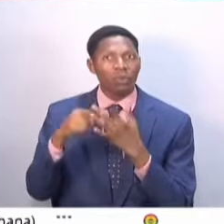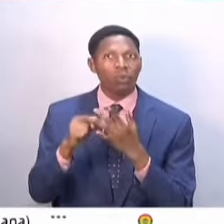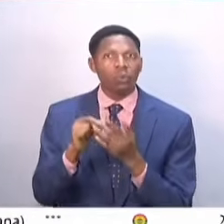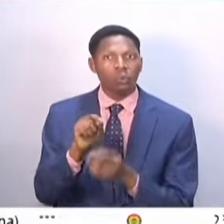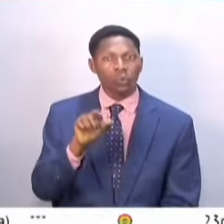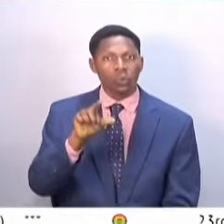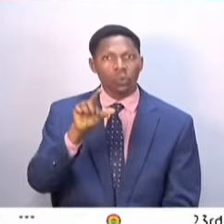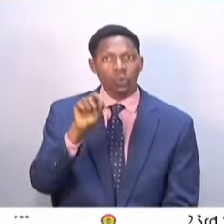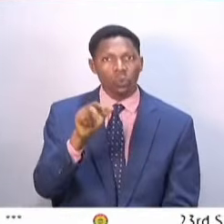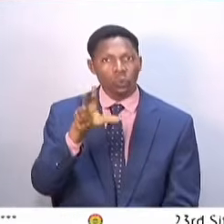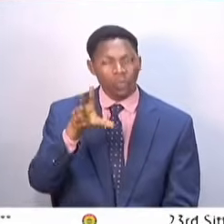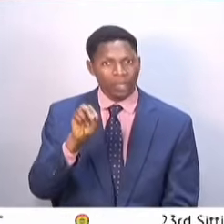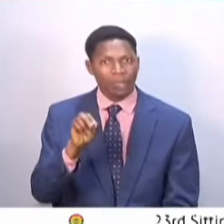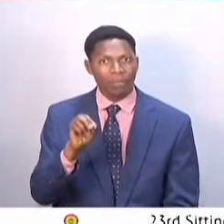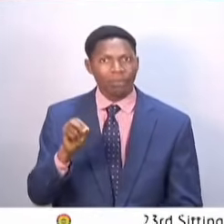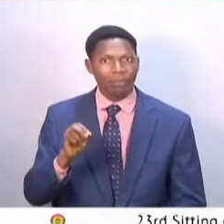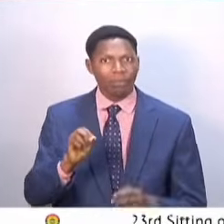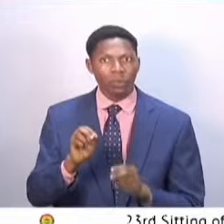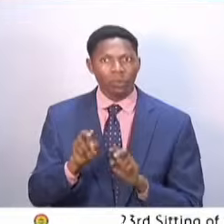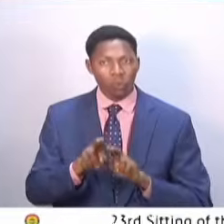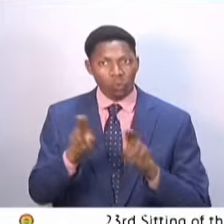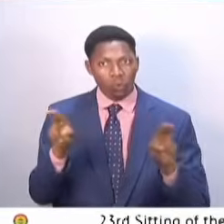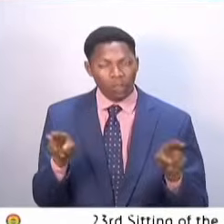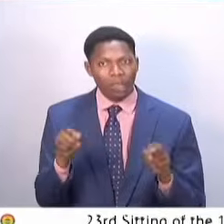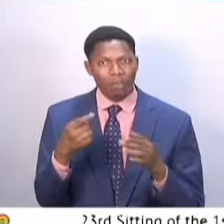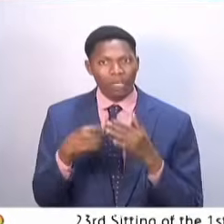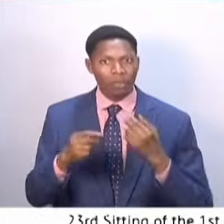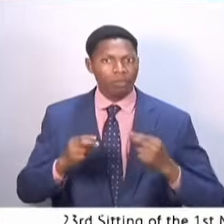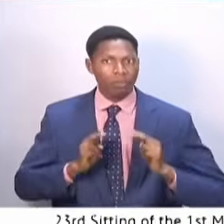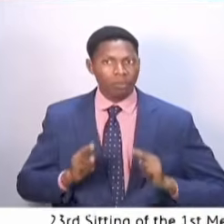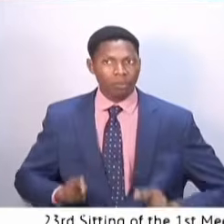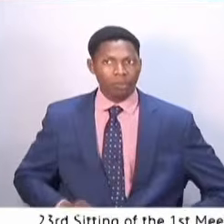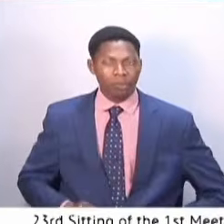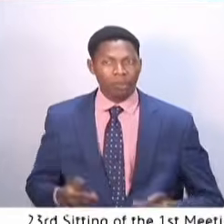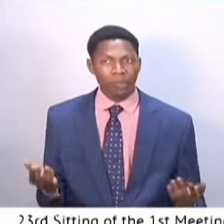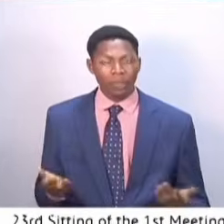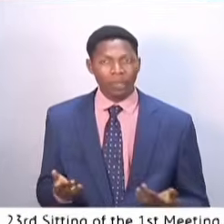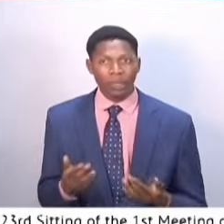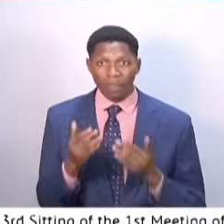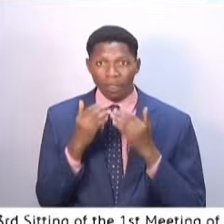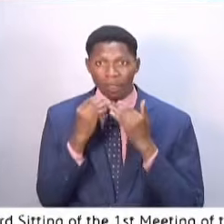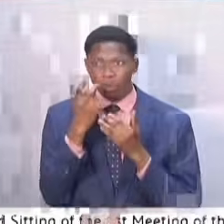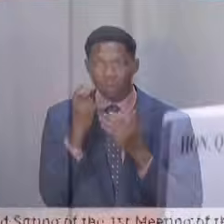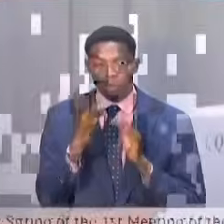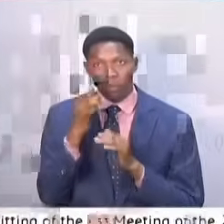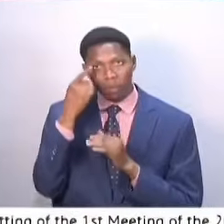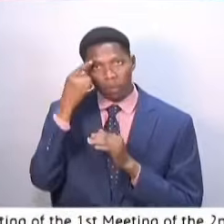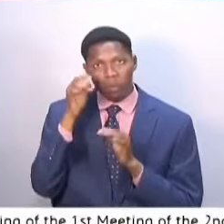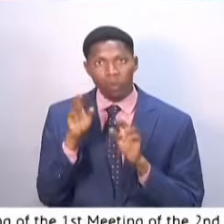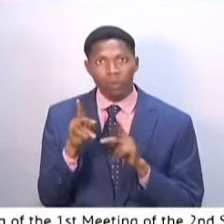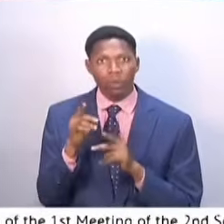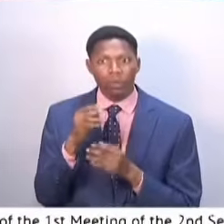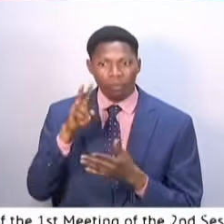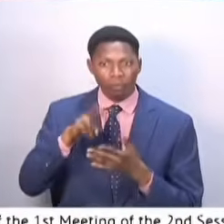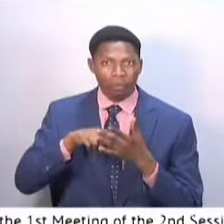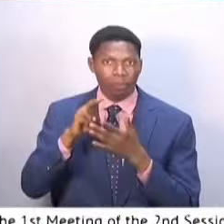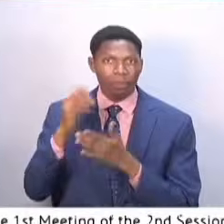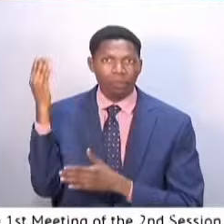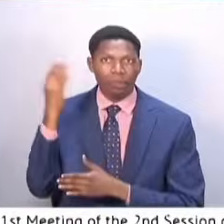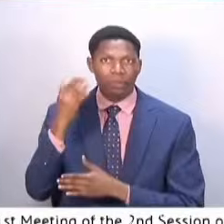2030 universal health coverage as we all seek to. To this, Mr. Speaker, I thank you for the opportunity to read this